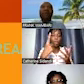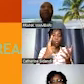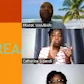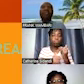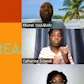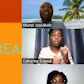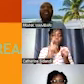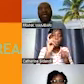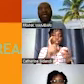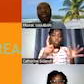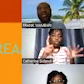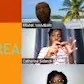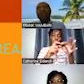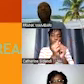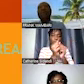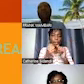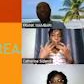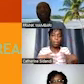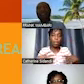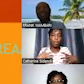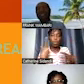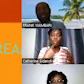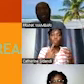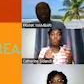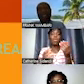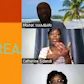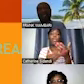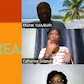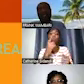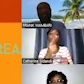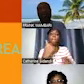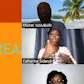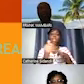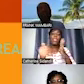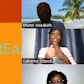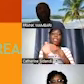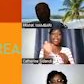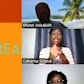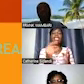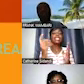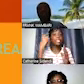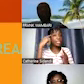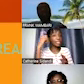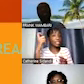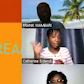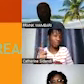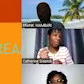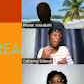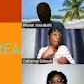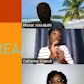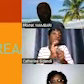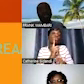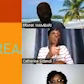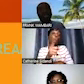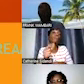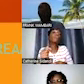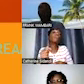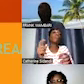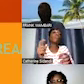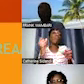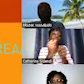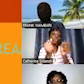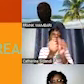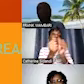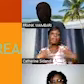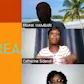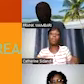people that can help you build your dream. Make sure you associate with people that can help you